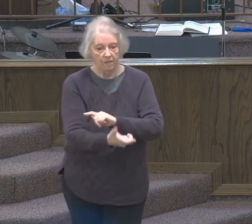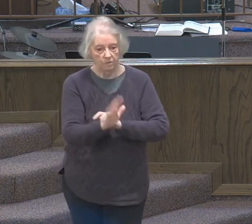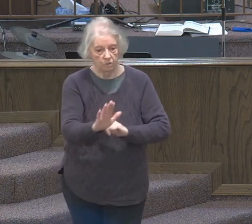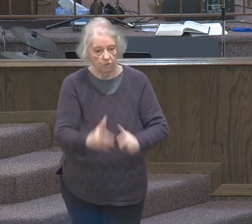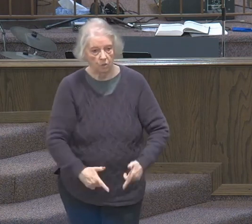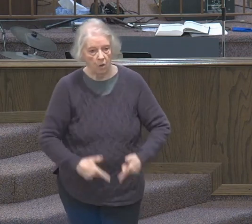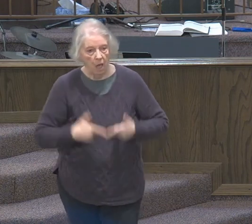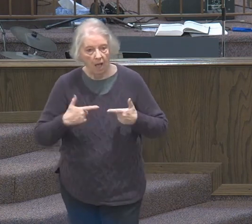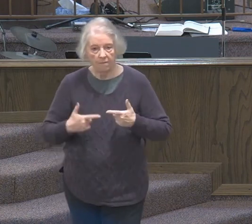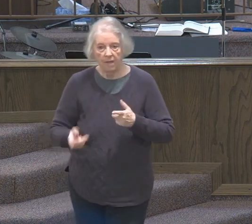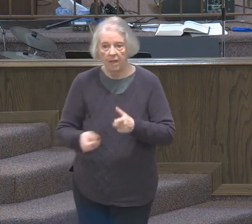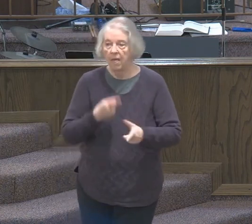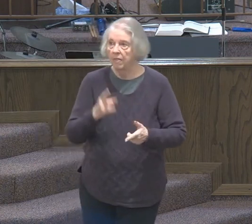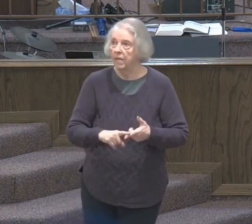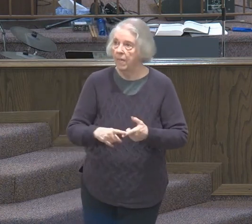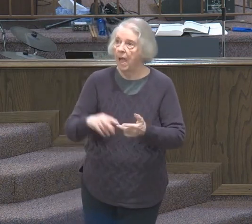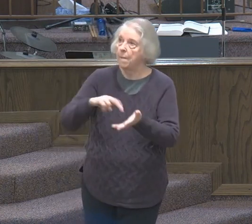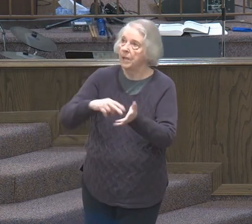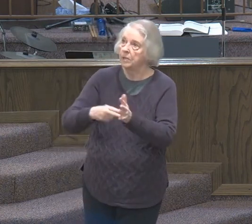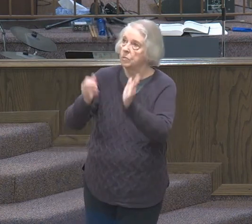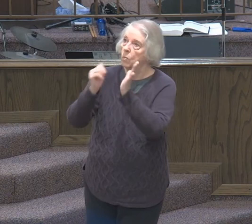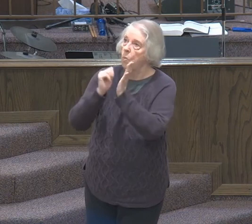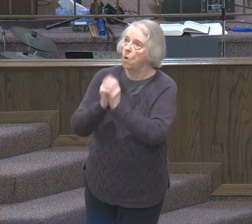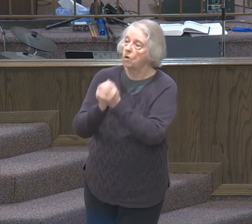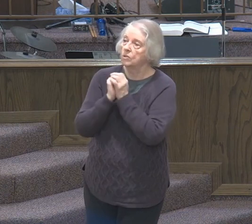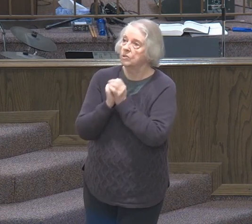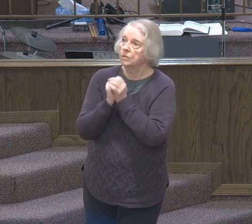didn't worship.